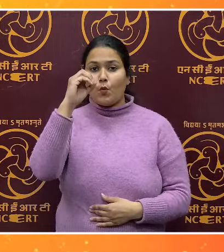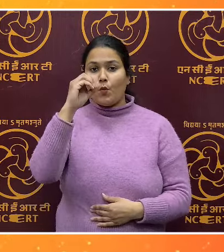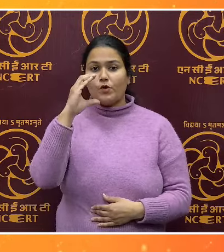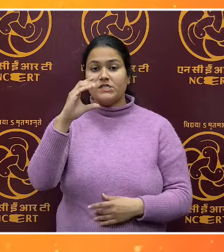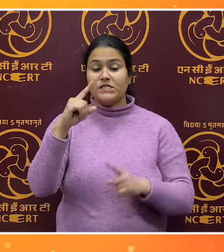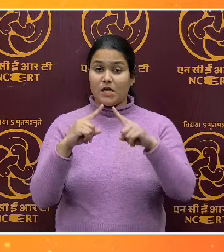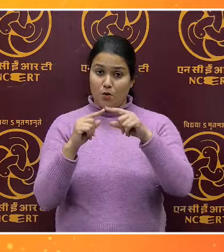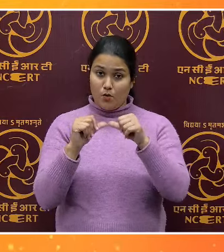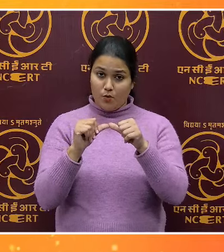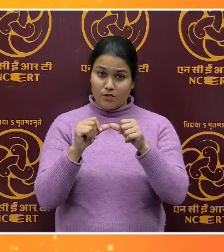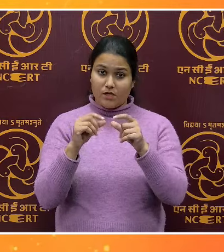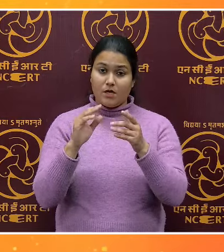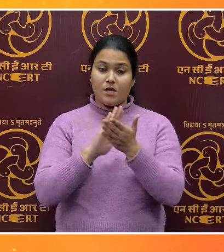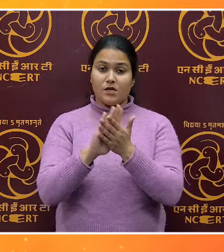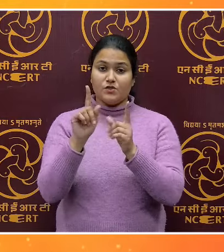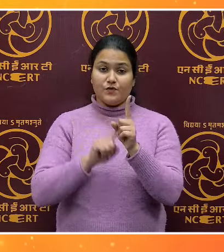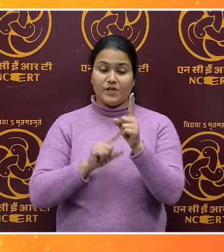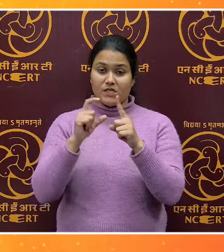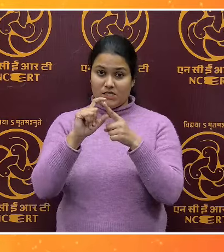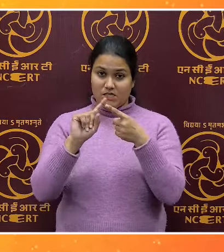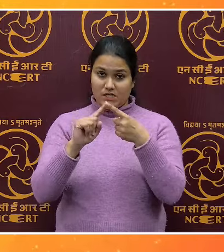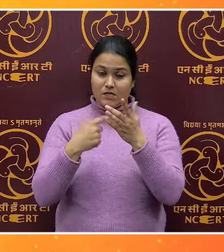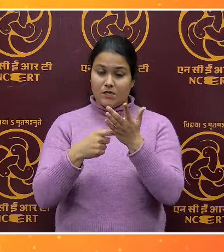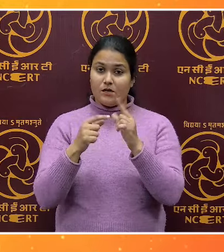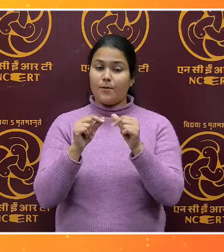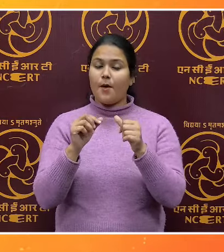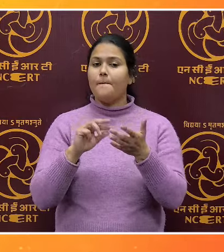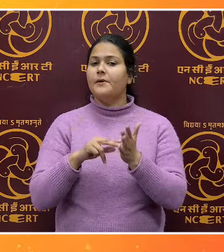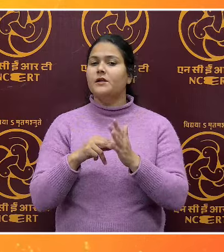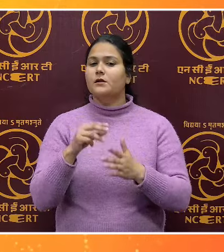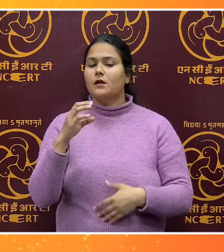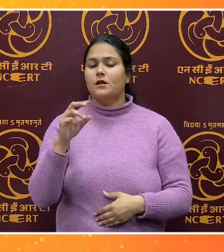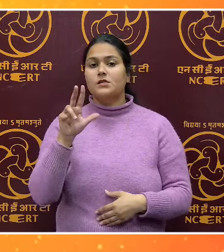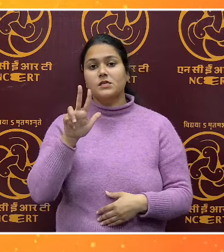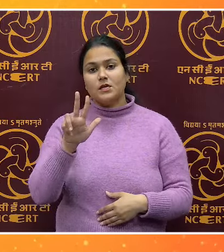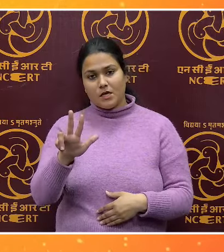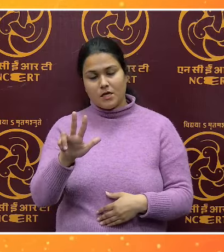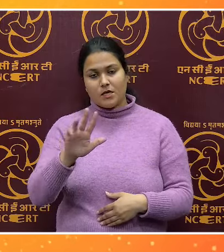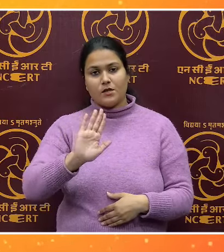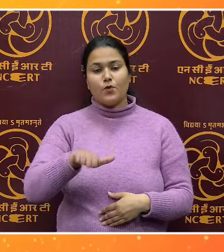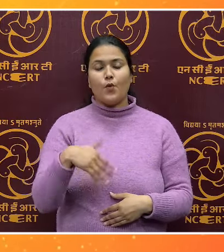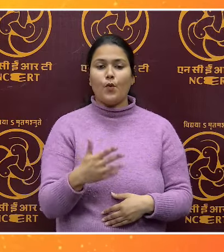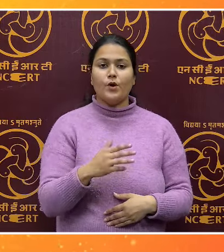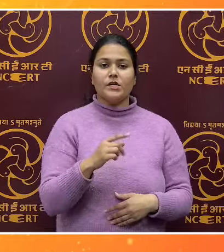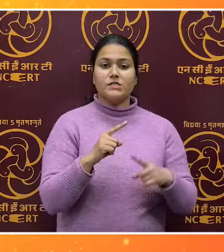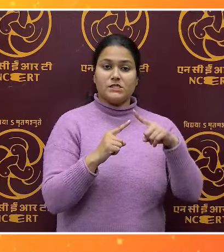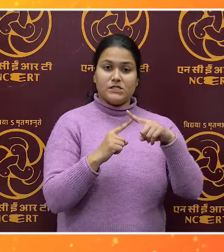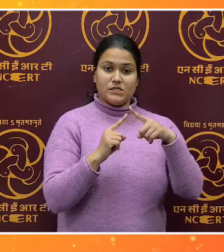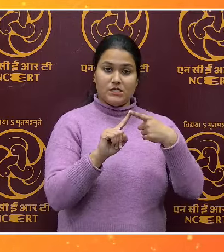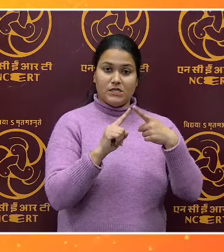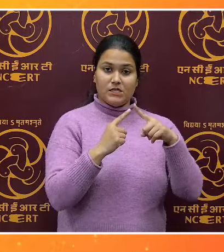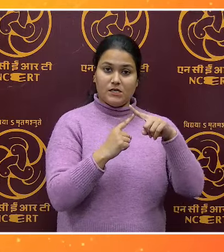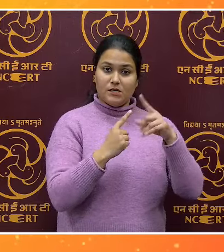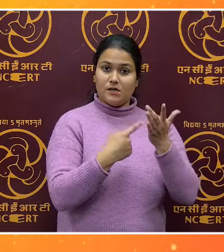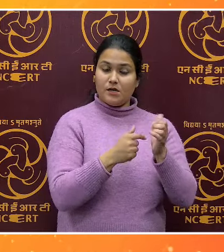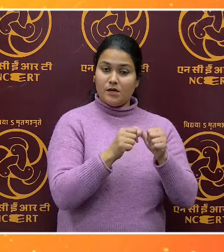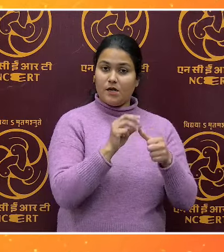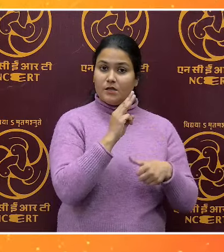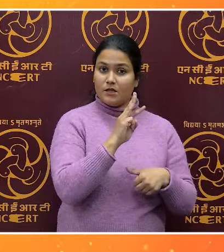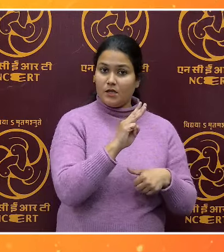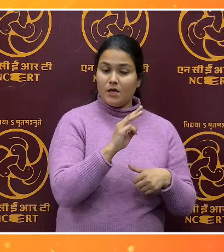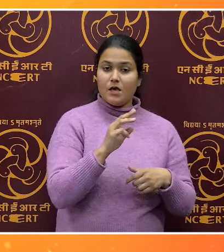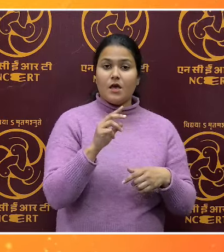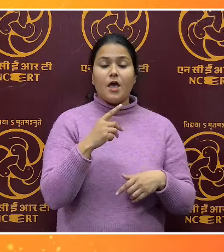Whether it will be complex, will be octahedral, square planar and tetrahedral. In case of coordination number